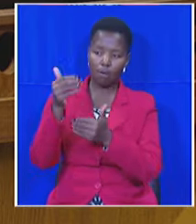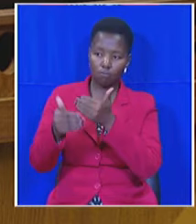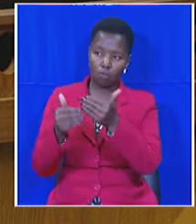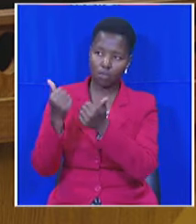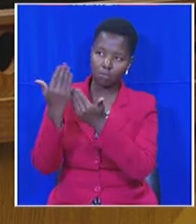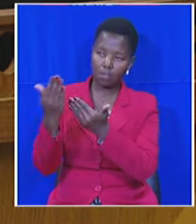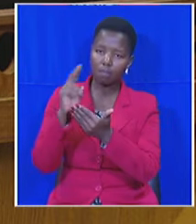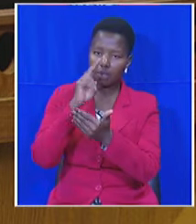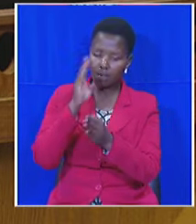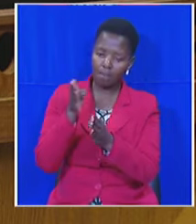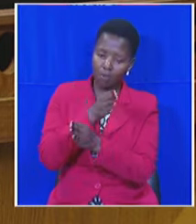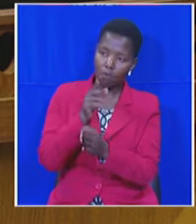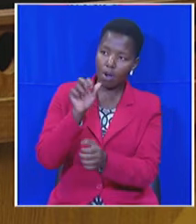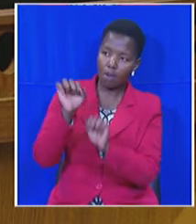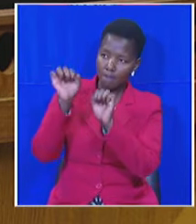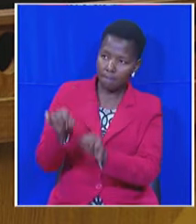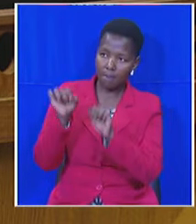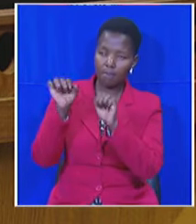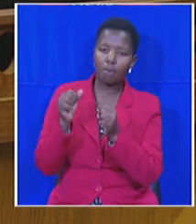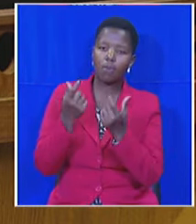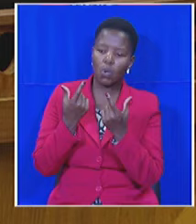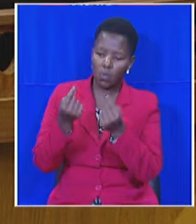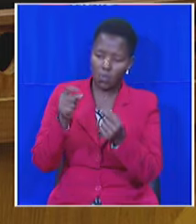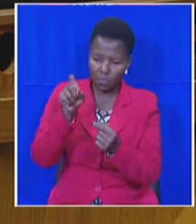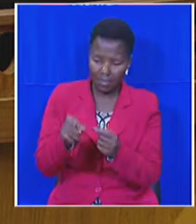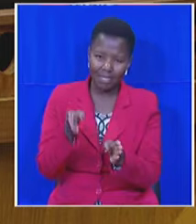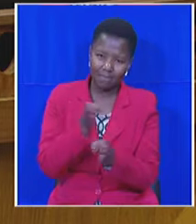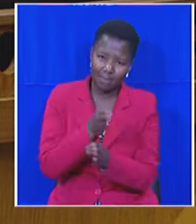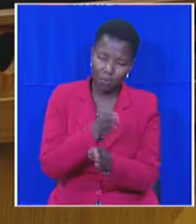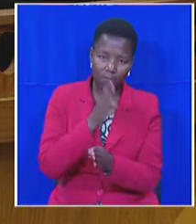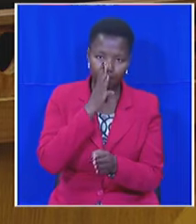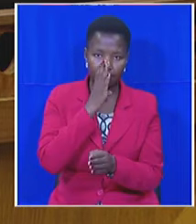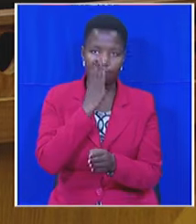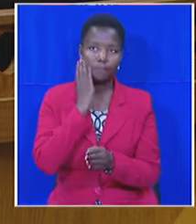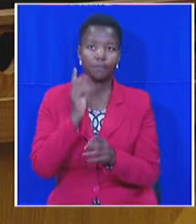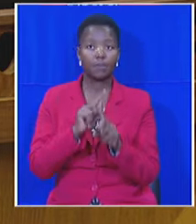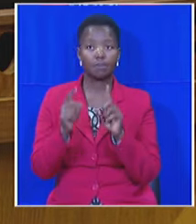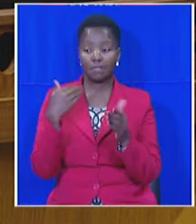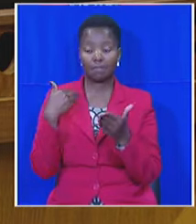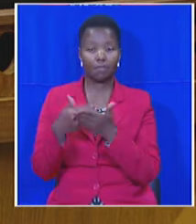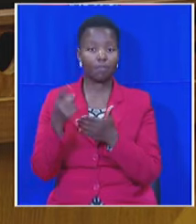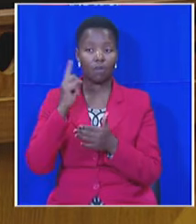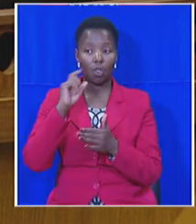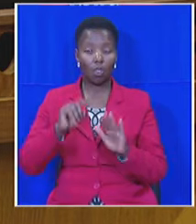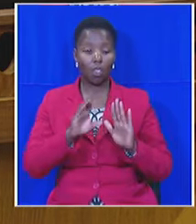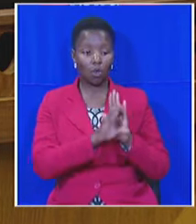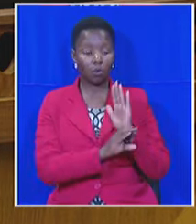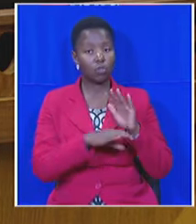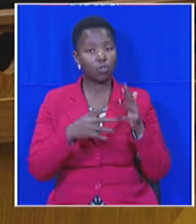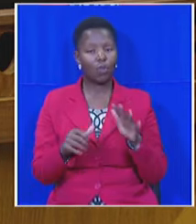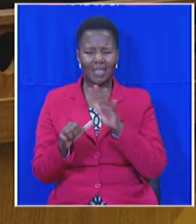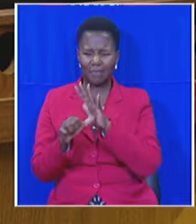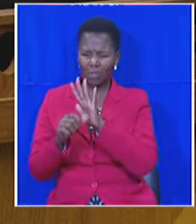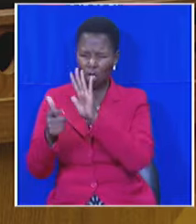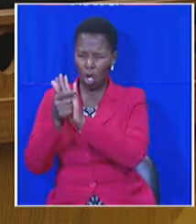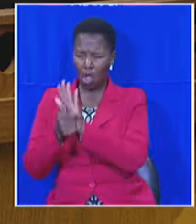be taken prior to the commencement of the procurement process itself. Her failings to adhere to either the Constitution or her statutory obligations